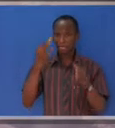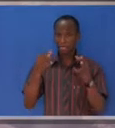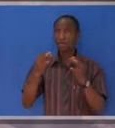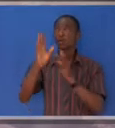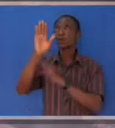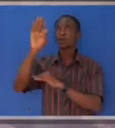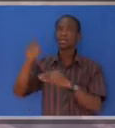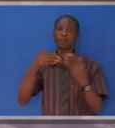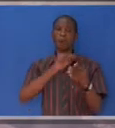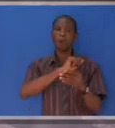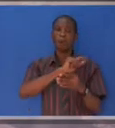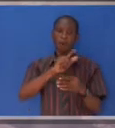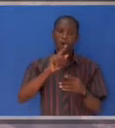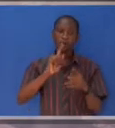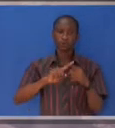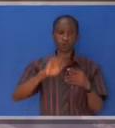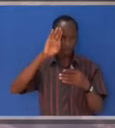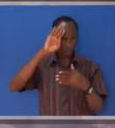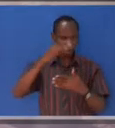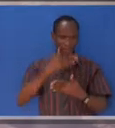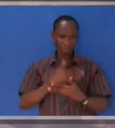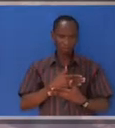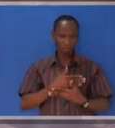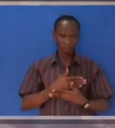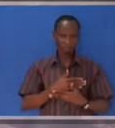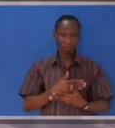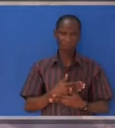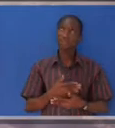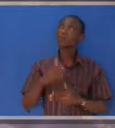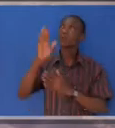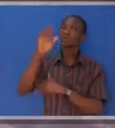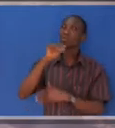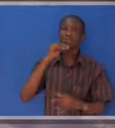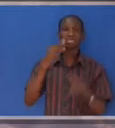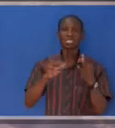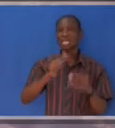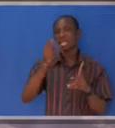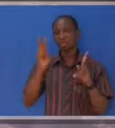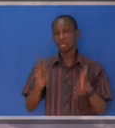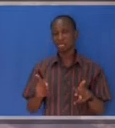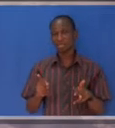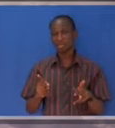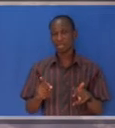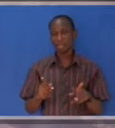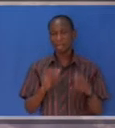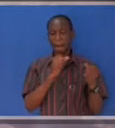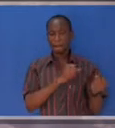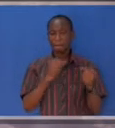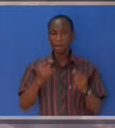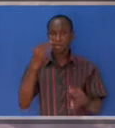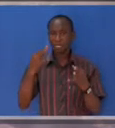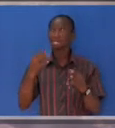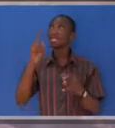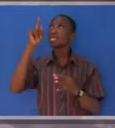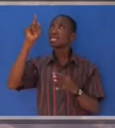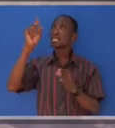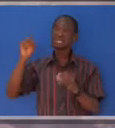Son. For the Father judges no one, but has committed all judgment to the